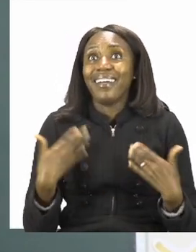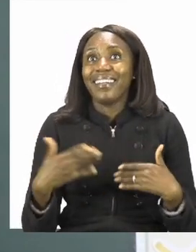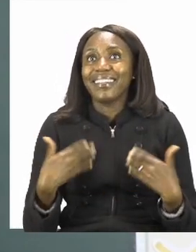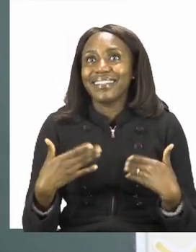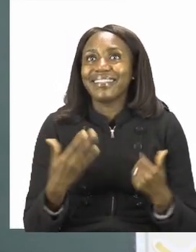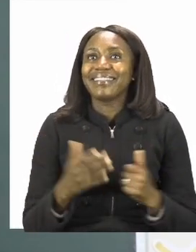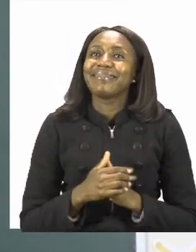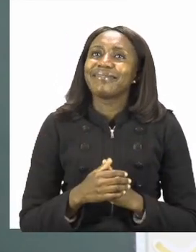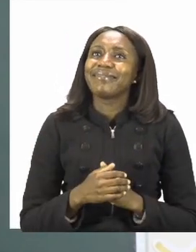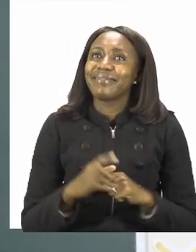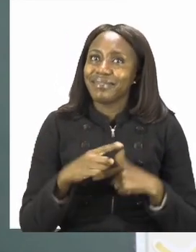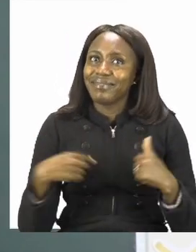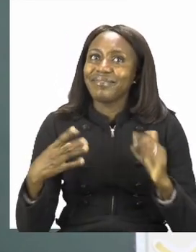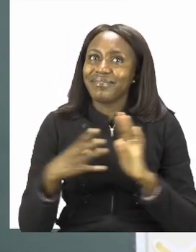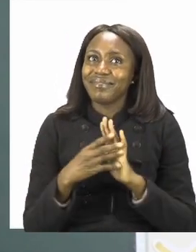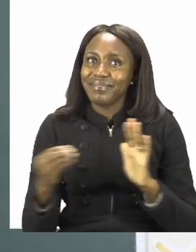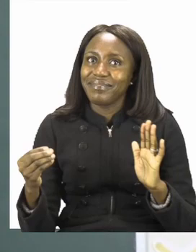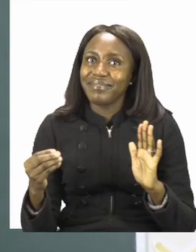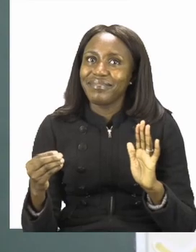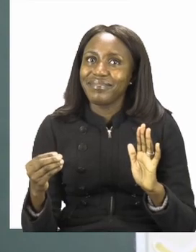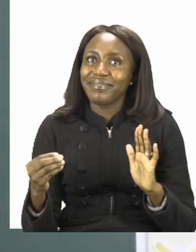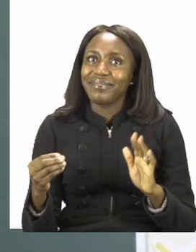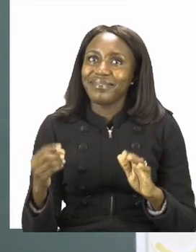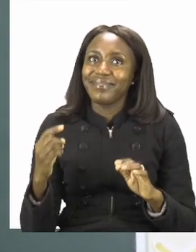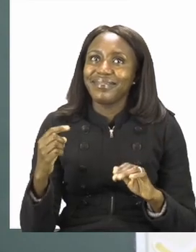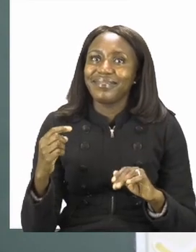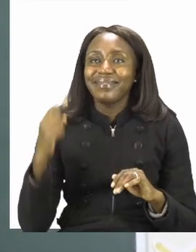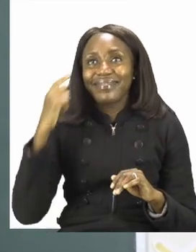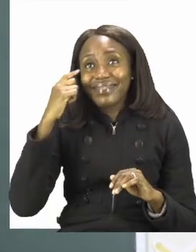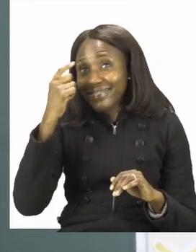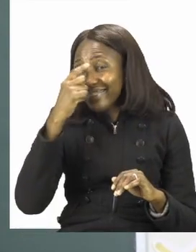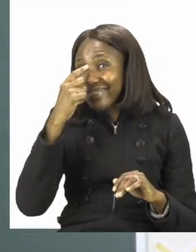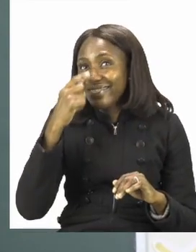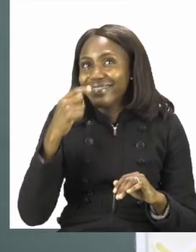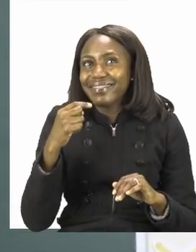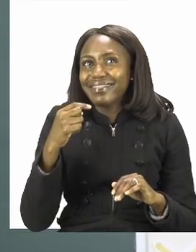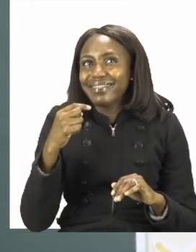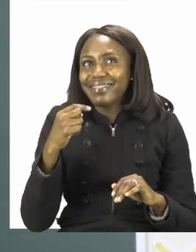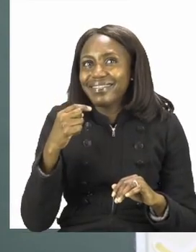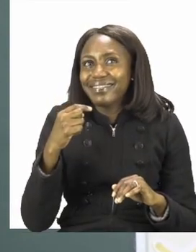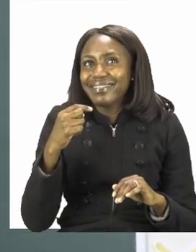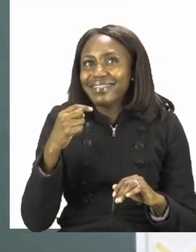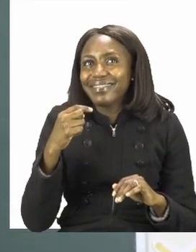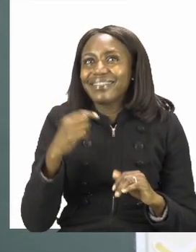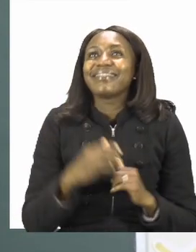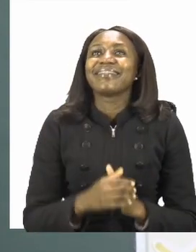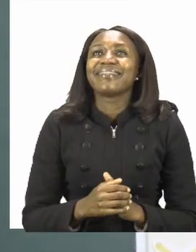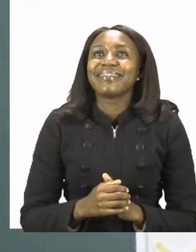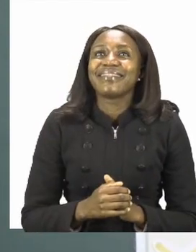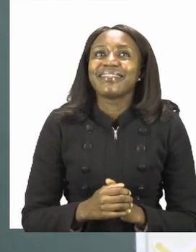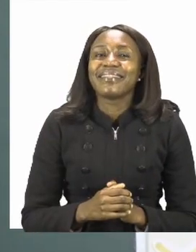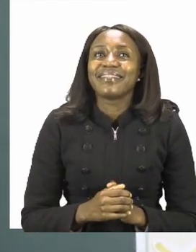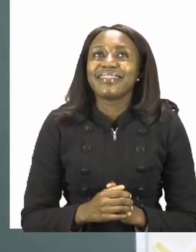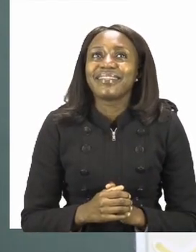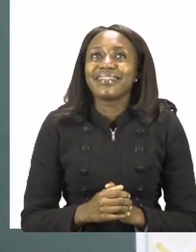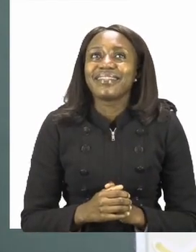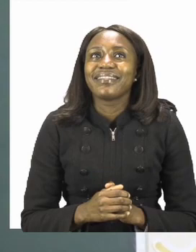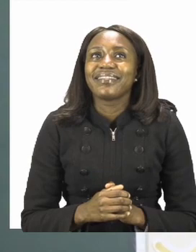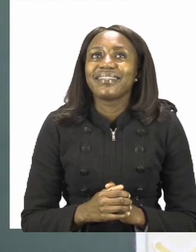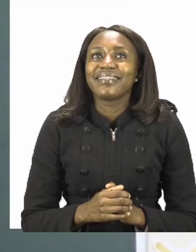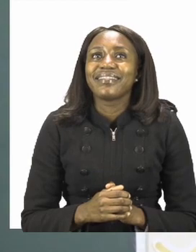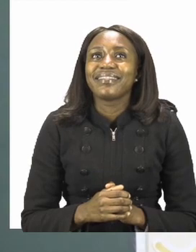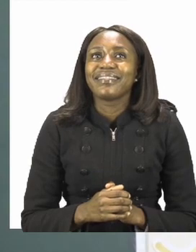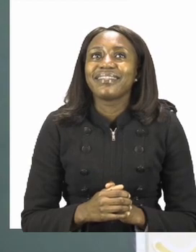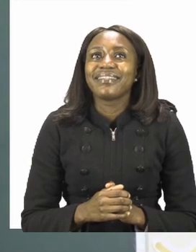want to imitate the one where his eye is closed and he's winking. This one. So I want you to